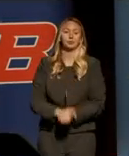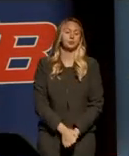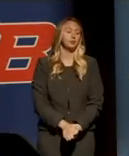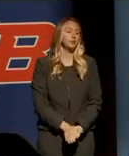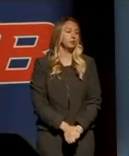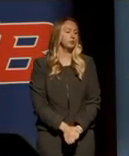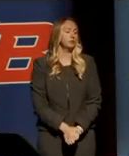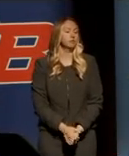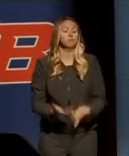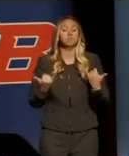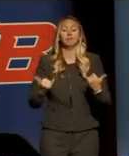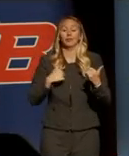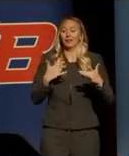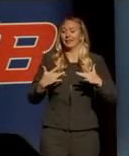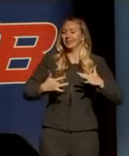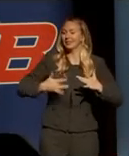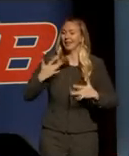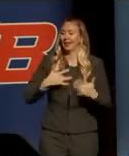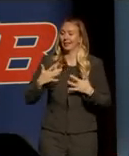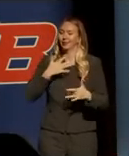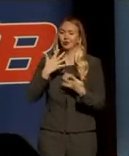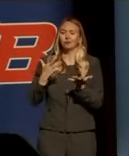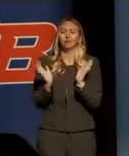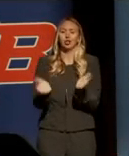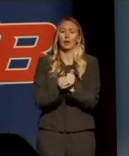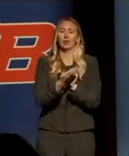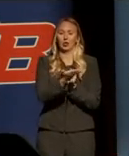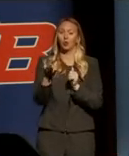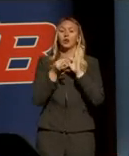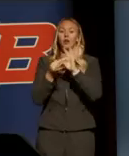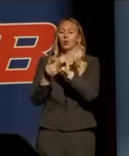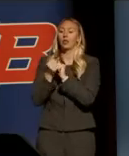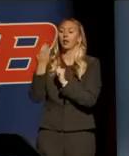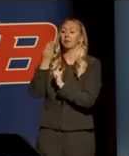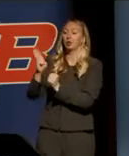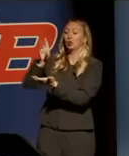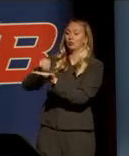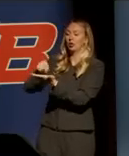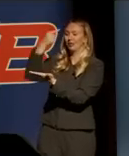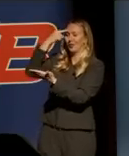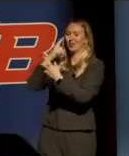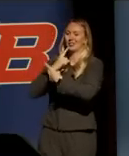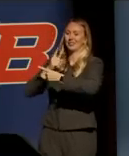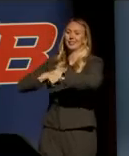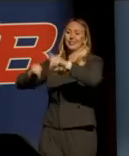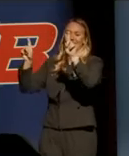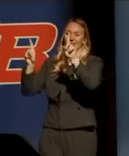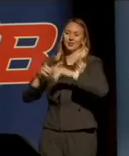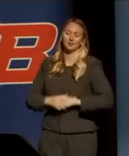I am so excited to talk to you about Blueprint for Success.